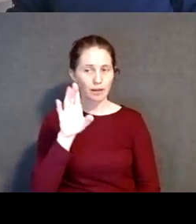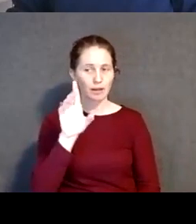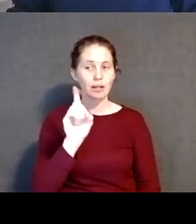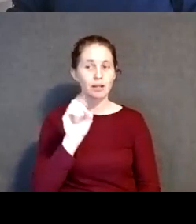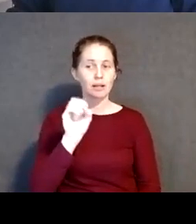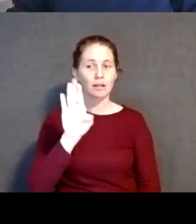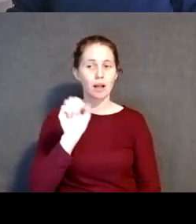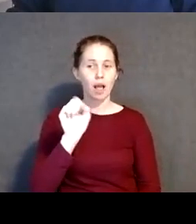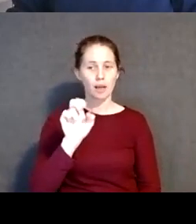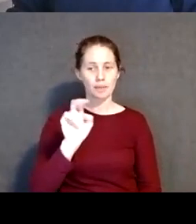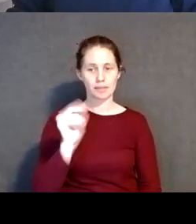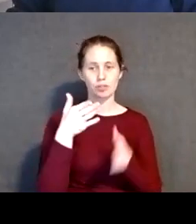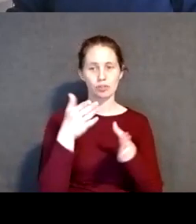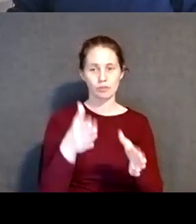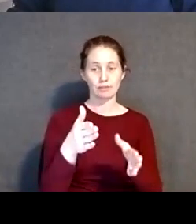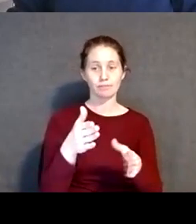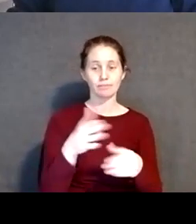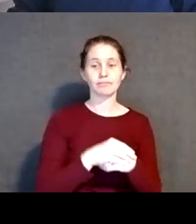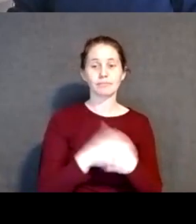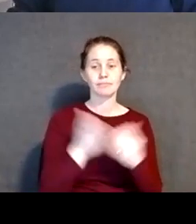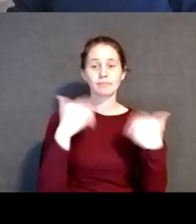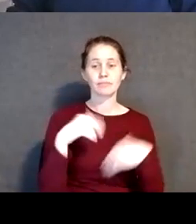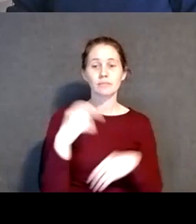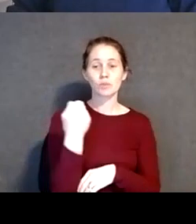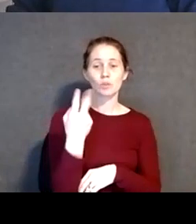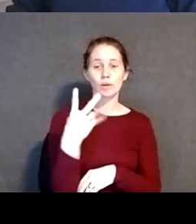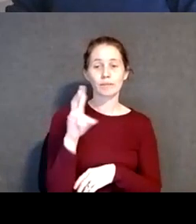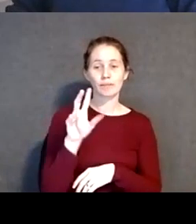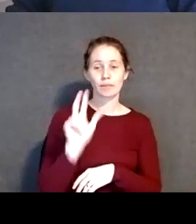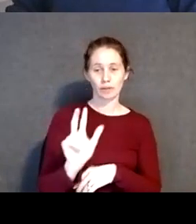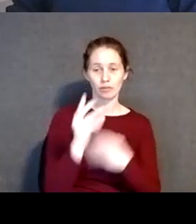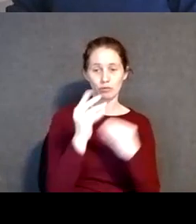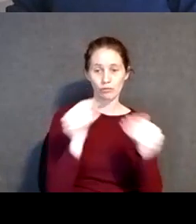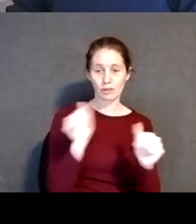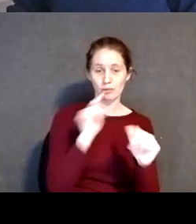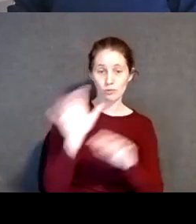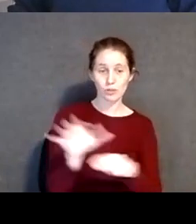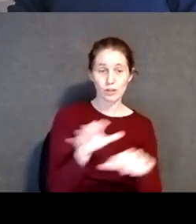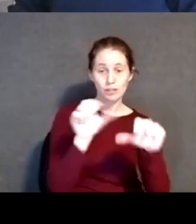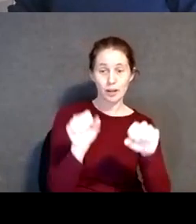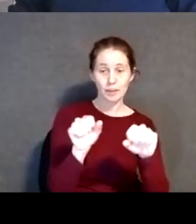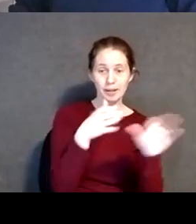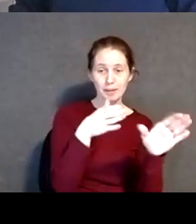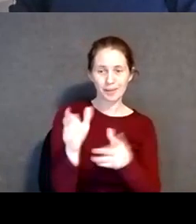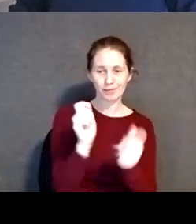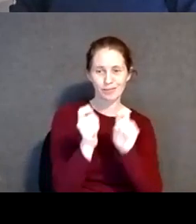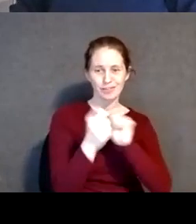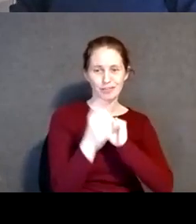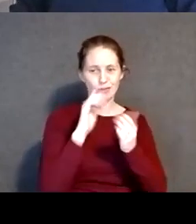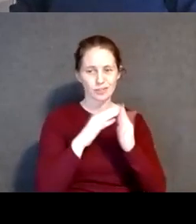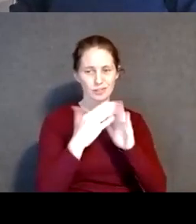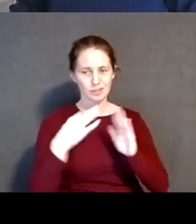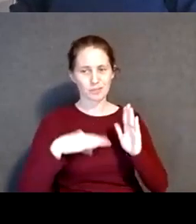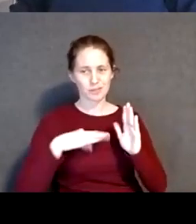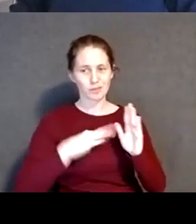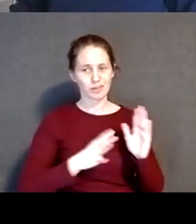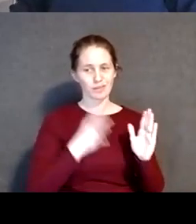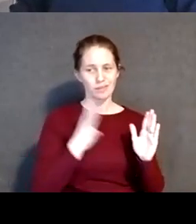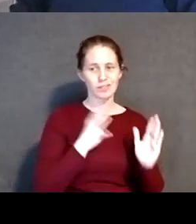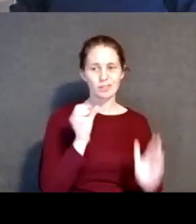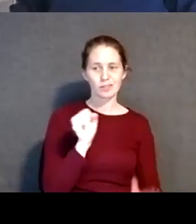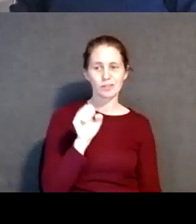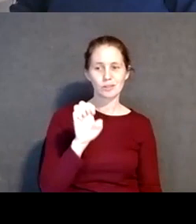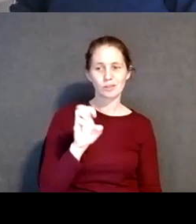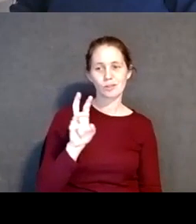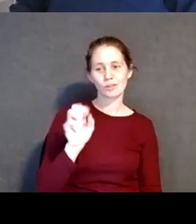Street. Bill number 1273, resolution adopting plan revision to the City of Pittsburgh's official sewer